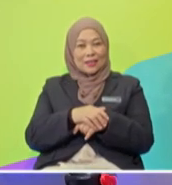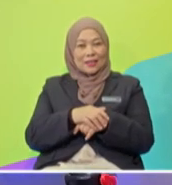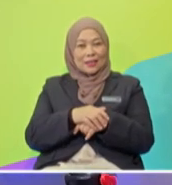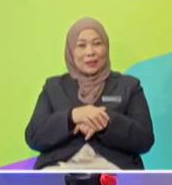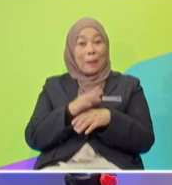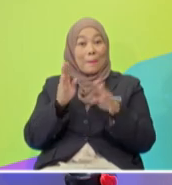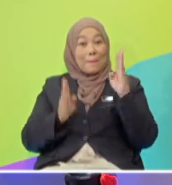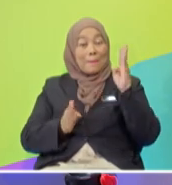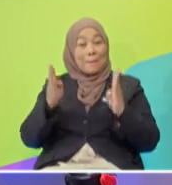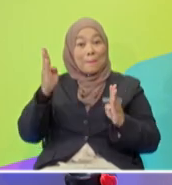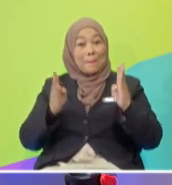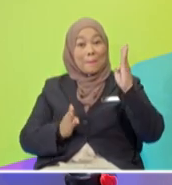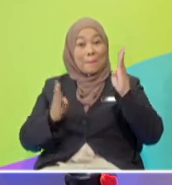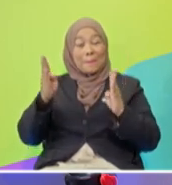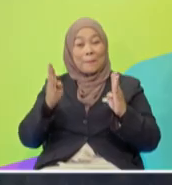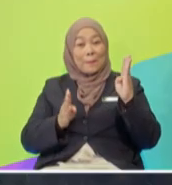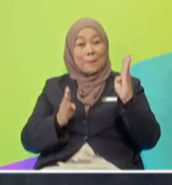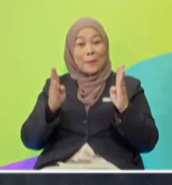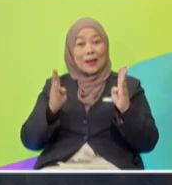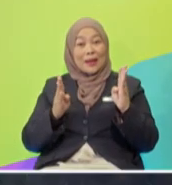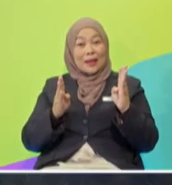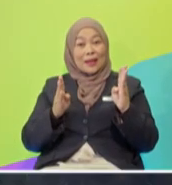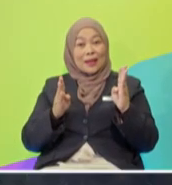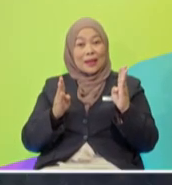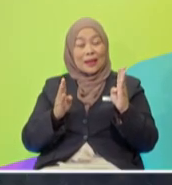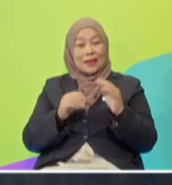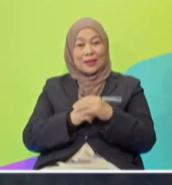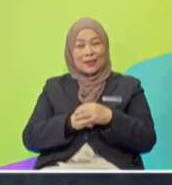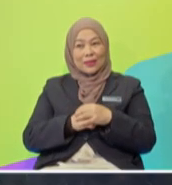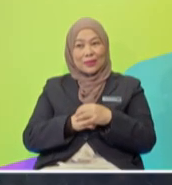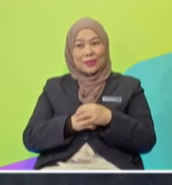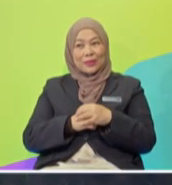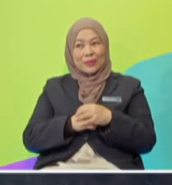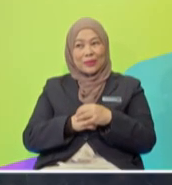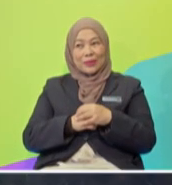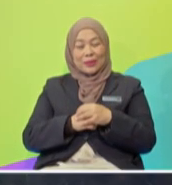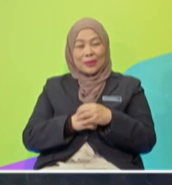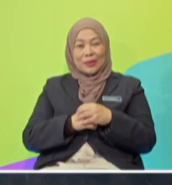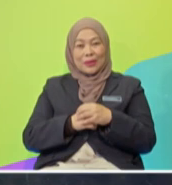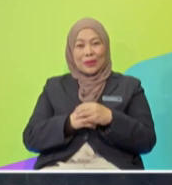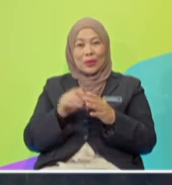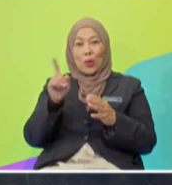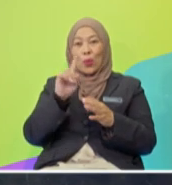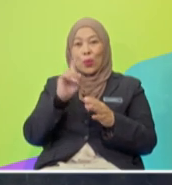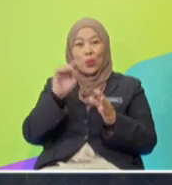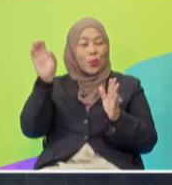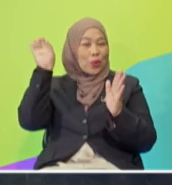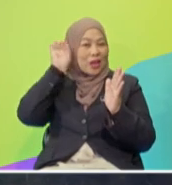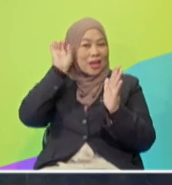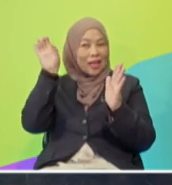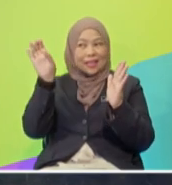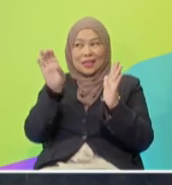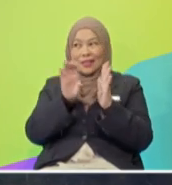bus? Teacher, but before that, where is the picture of the train, teacher? Oh, this is the